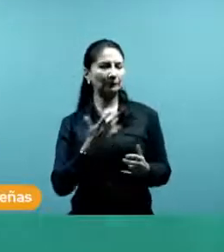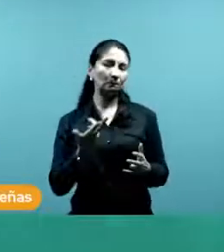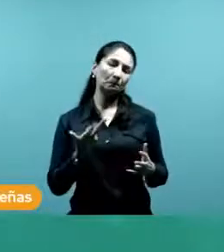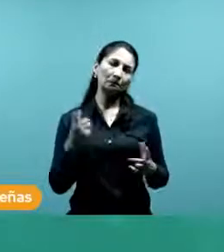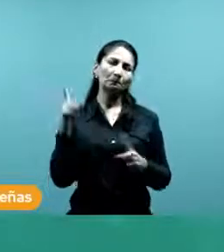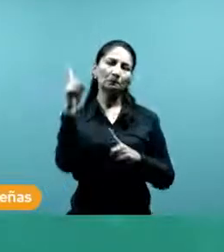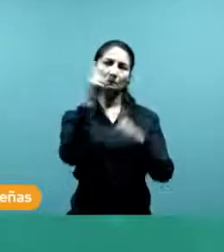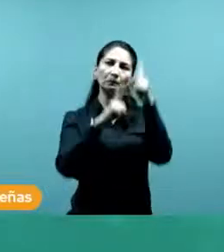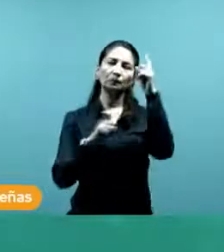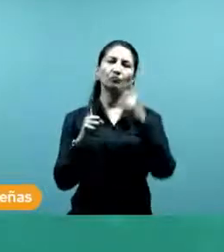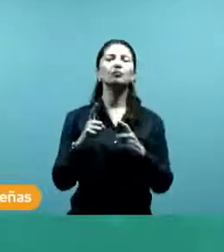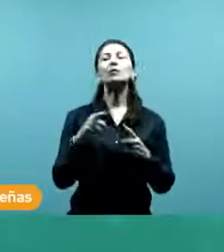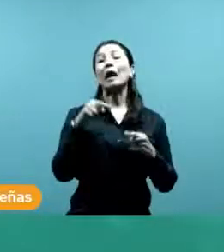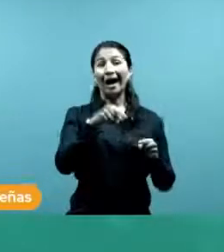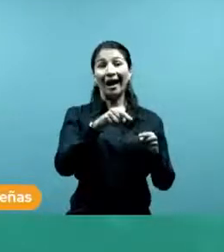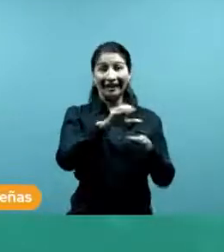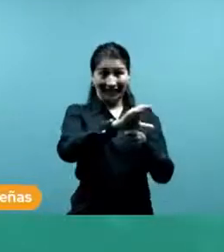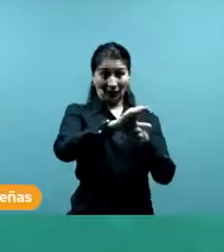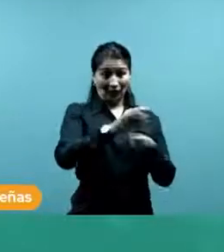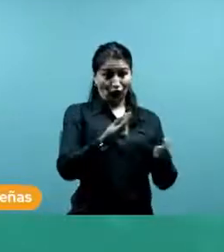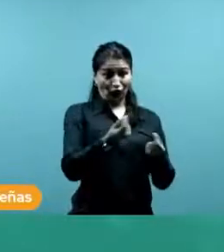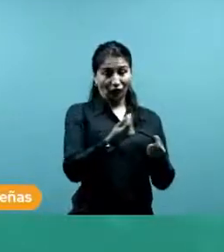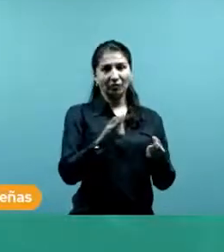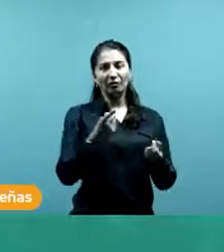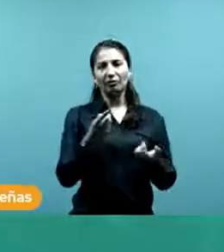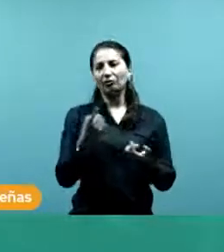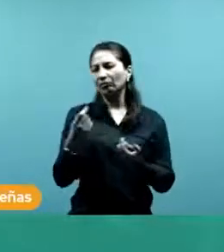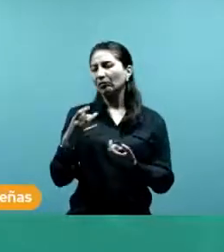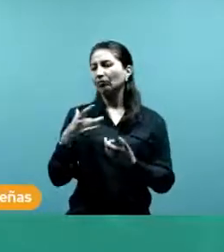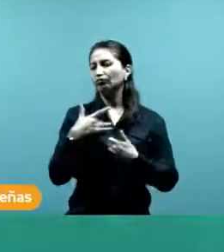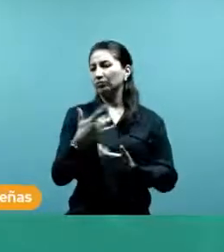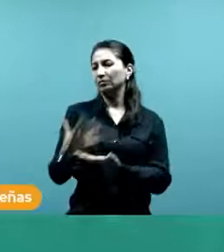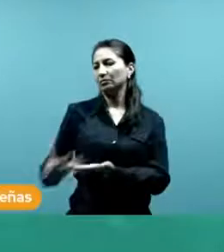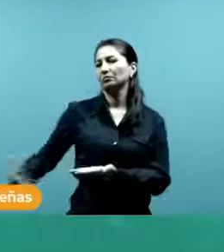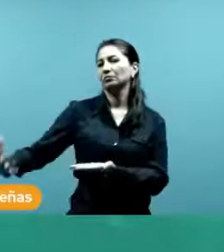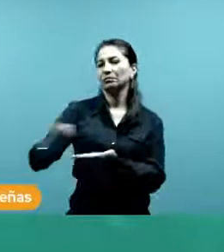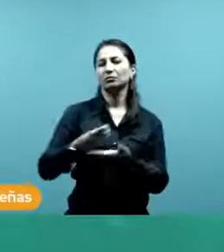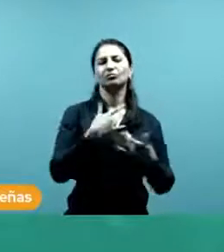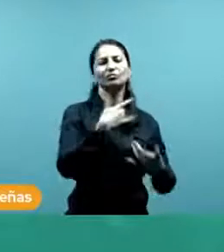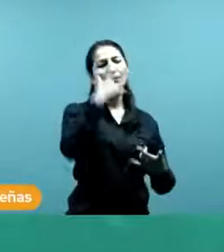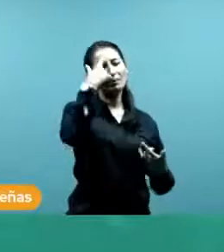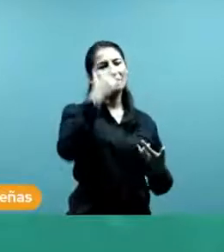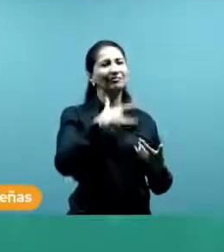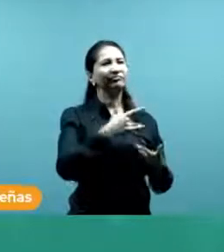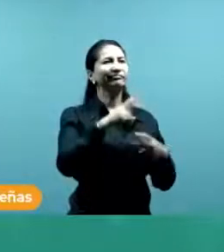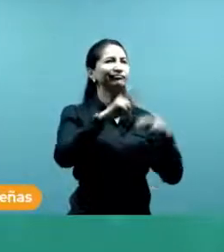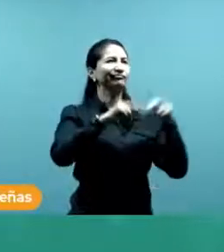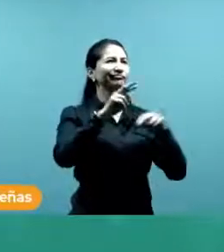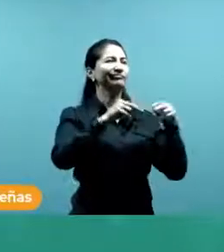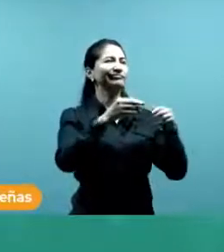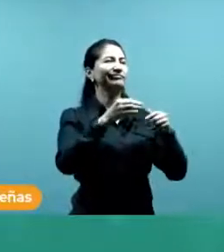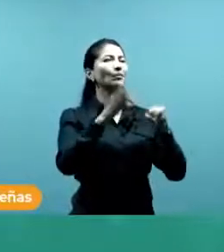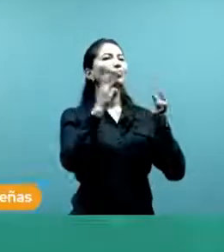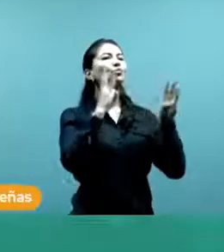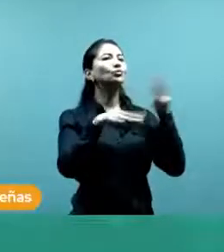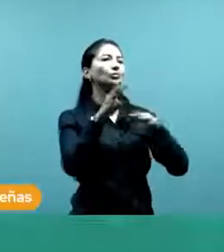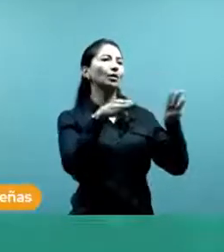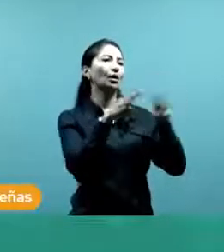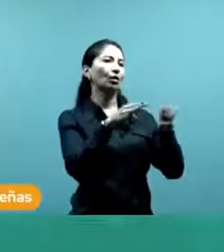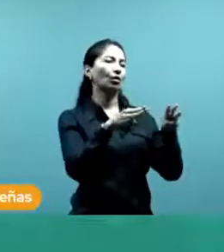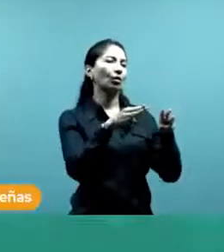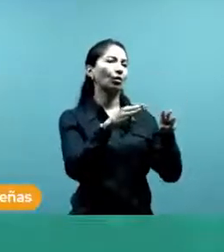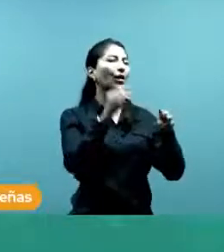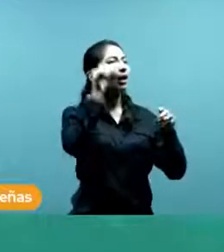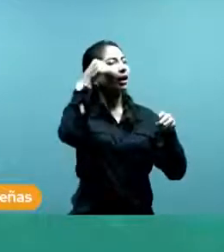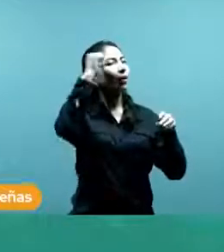Empezaron a recaudar fondos para enviarlo al lugar conmemorativo. So we said we appreciate the